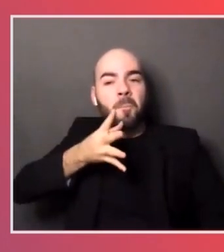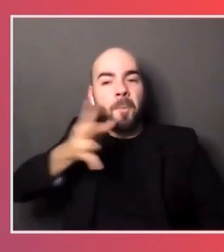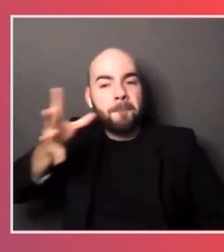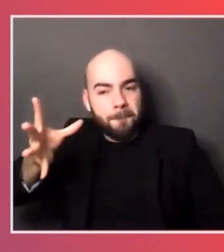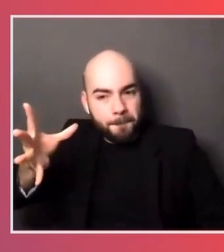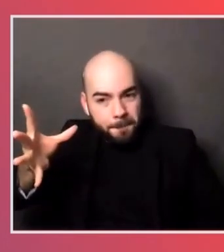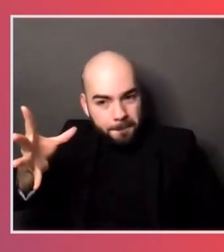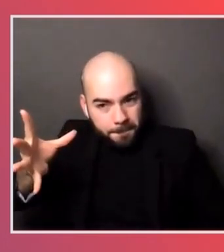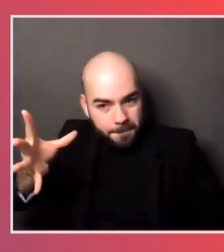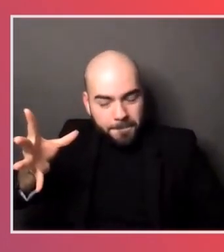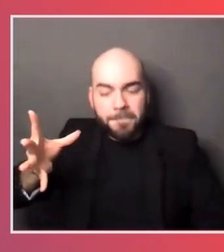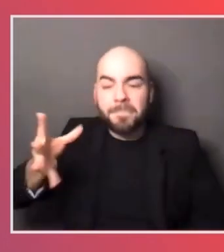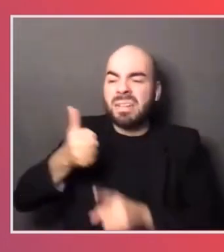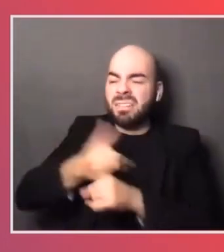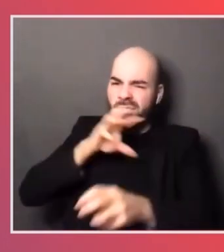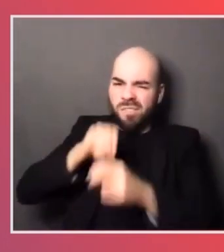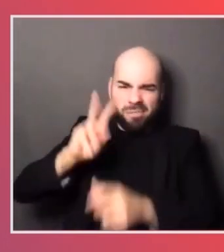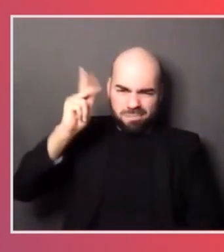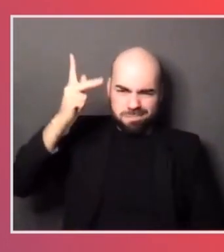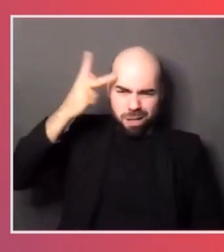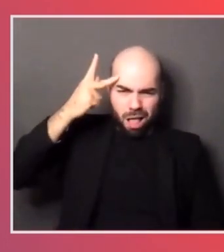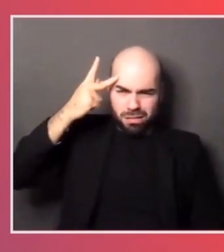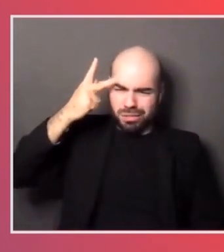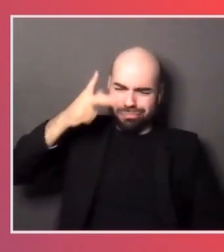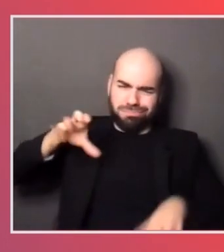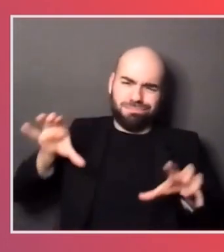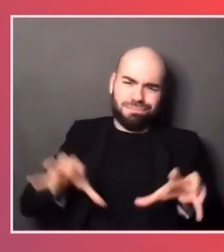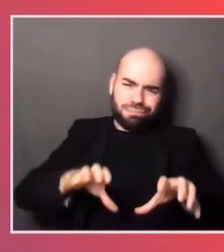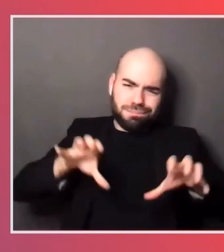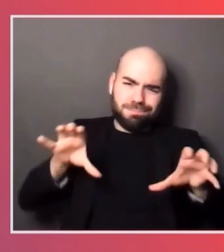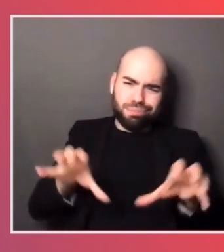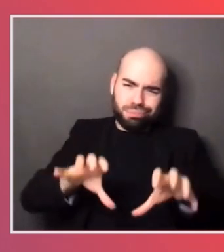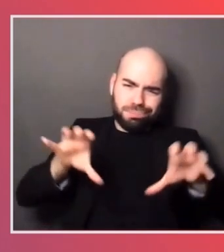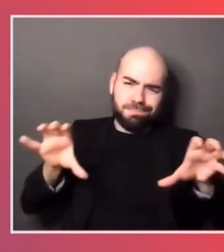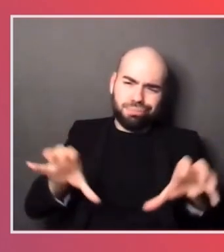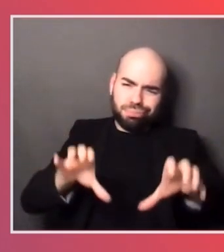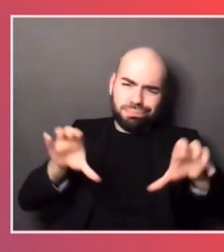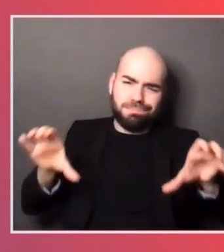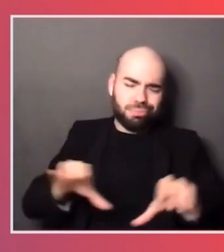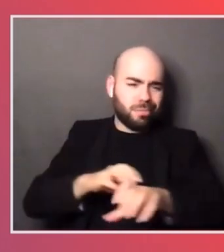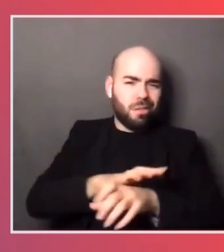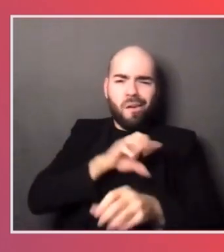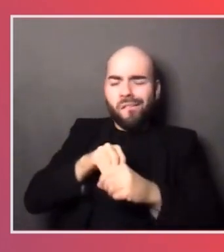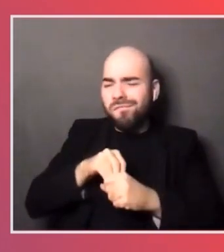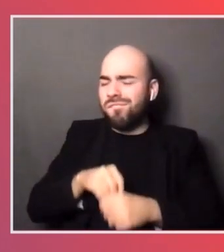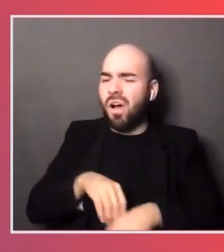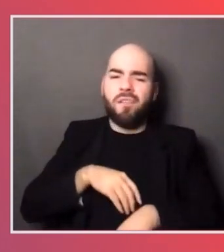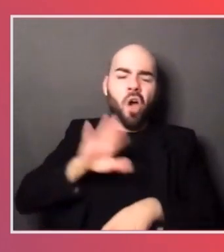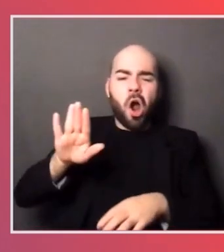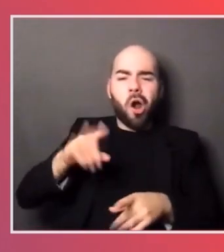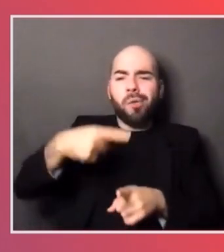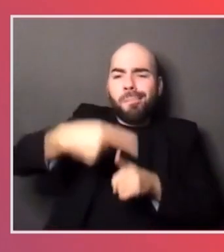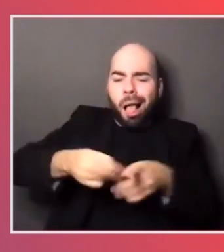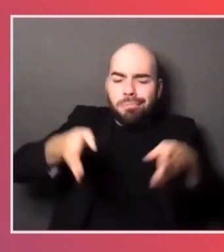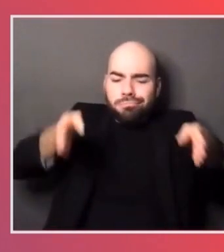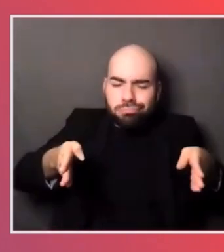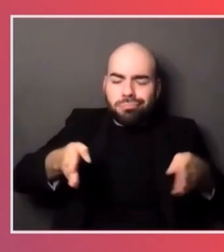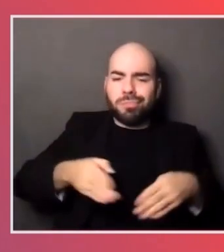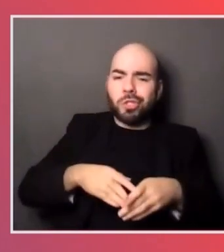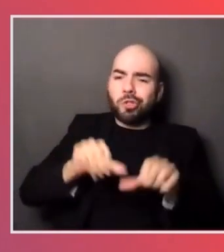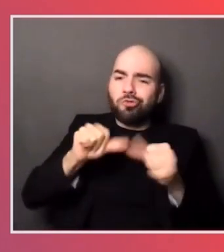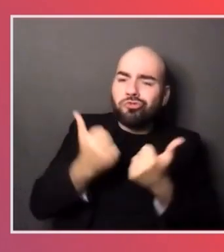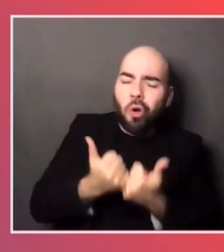was, she always very involved in her block association and attendance association, and always encouraged us to